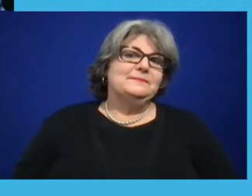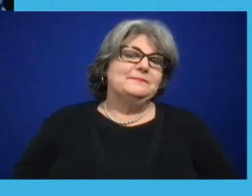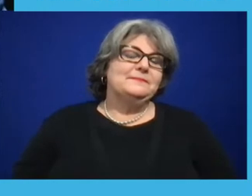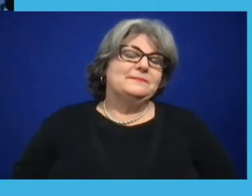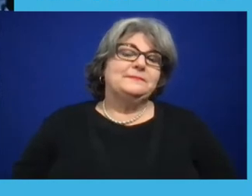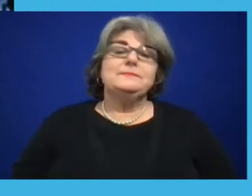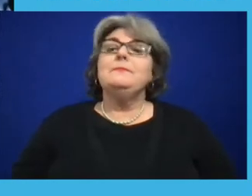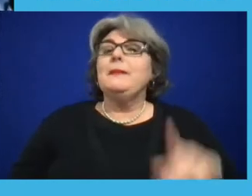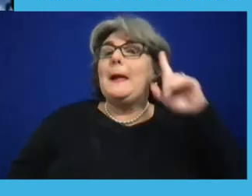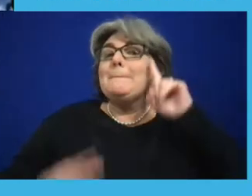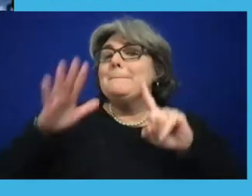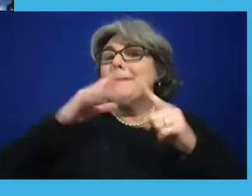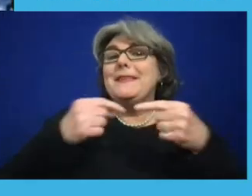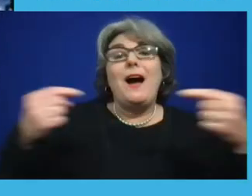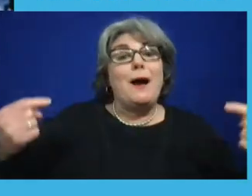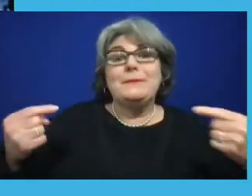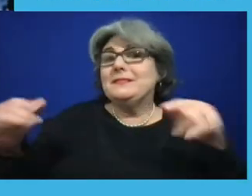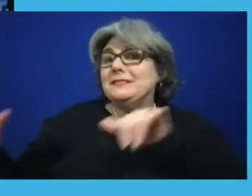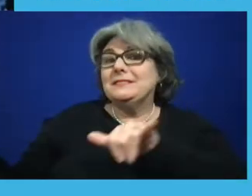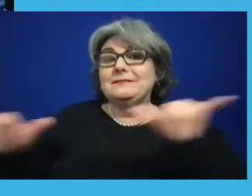before?